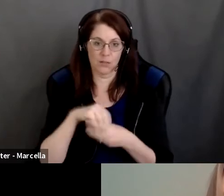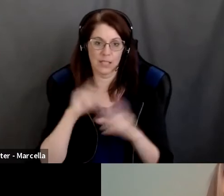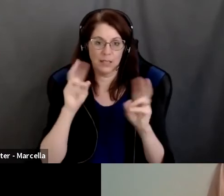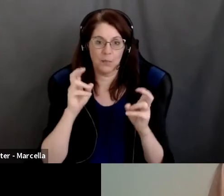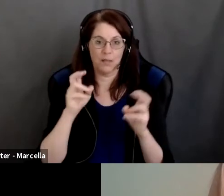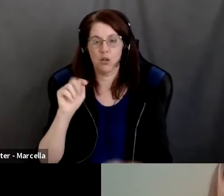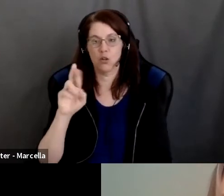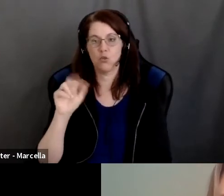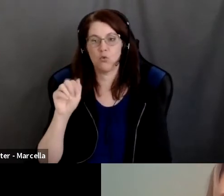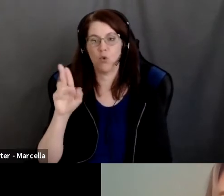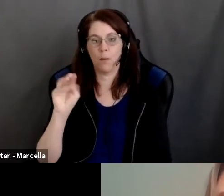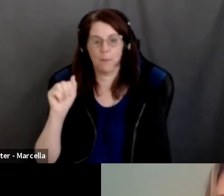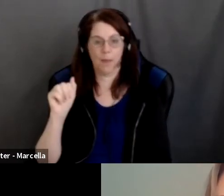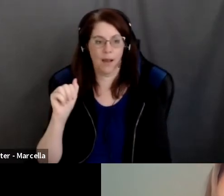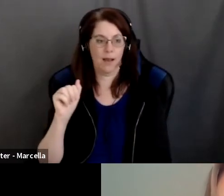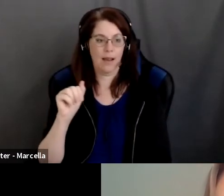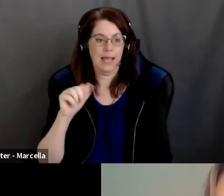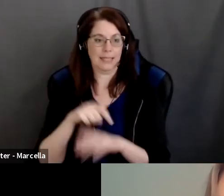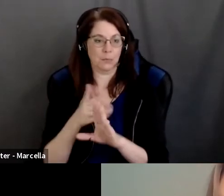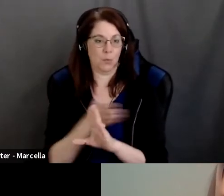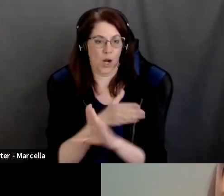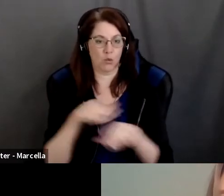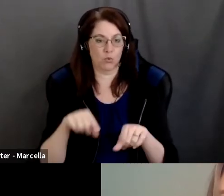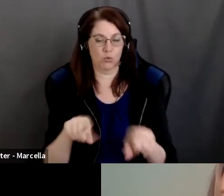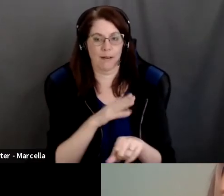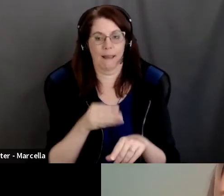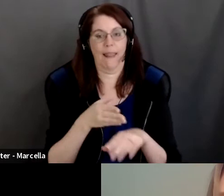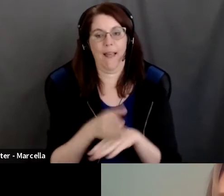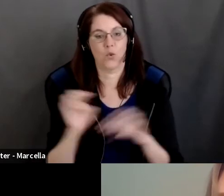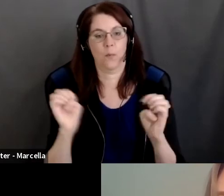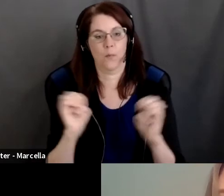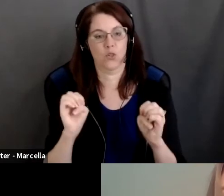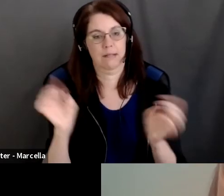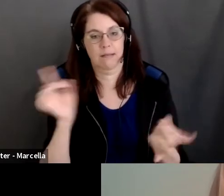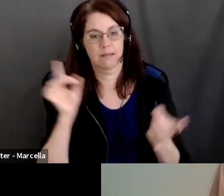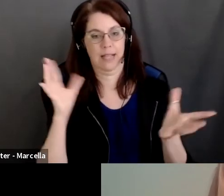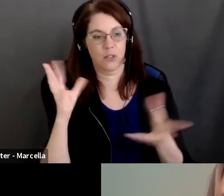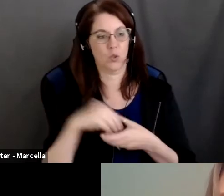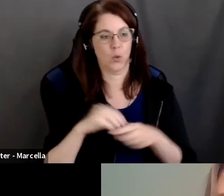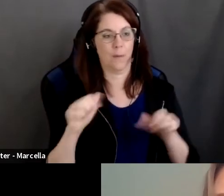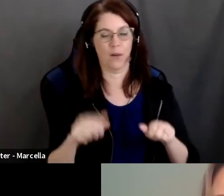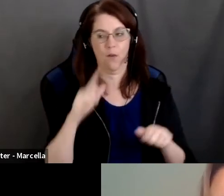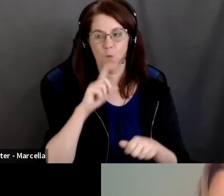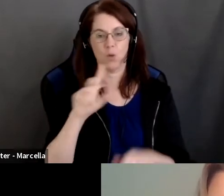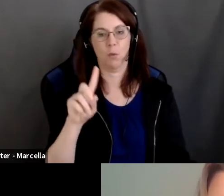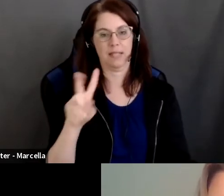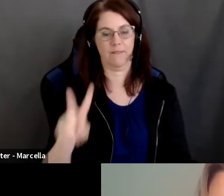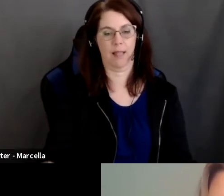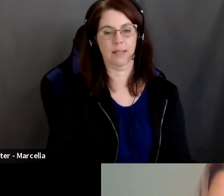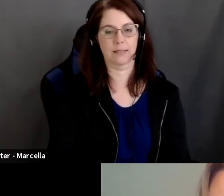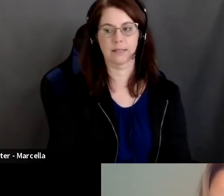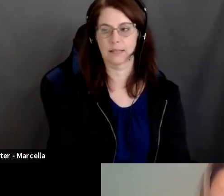the topics of trauma in times prior, during, and after emergencies and disasters, including the potential for domestic